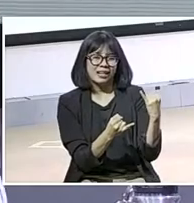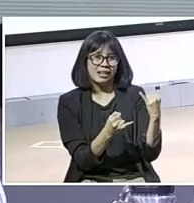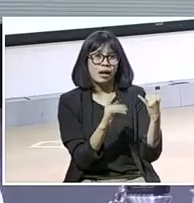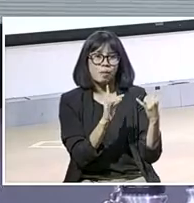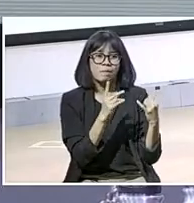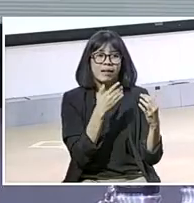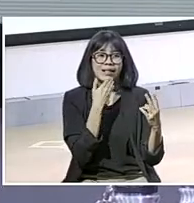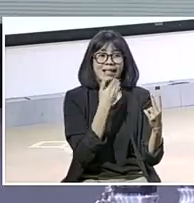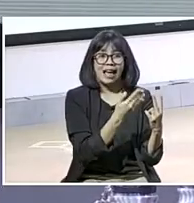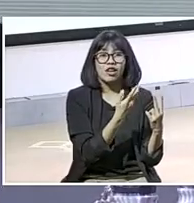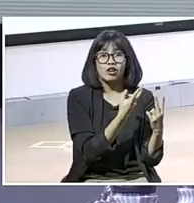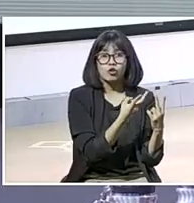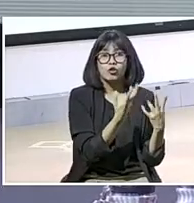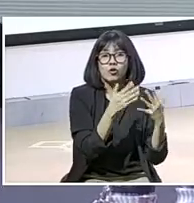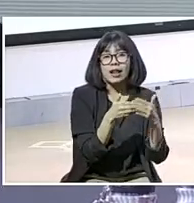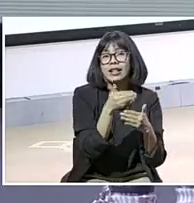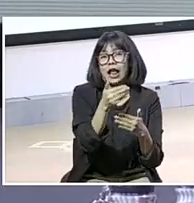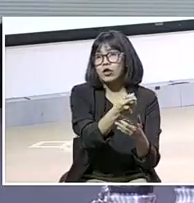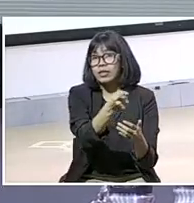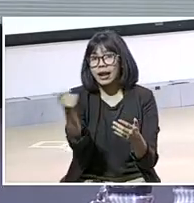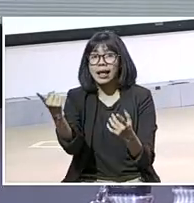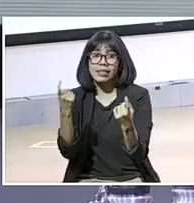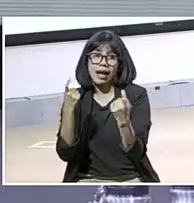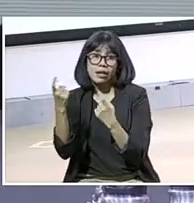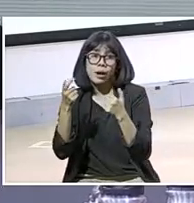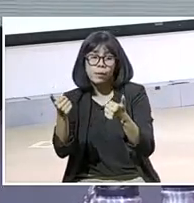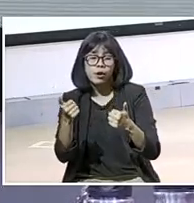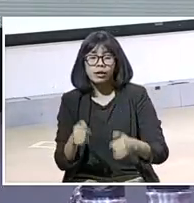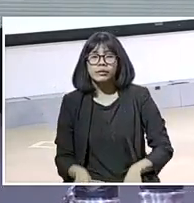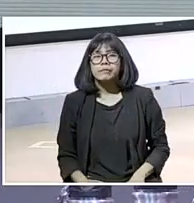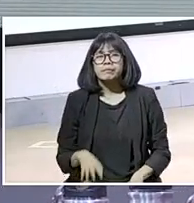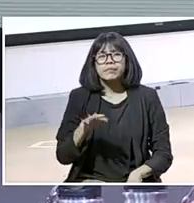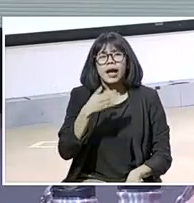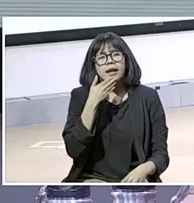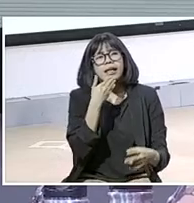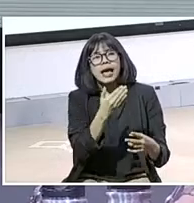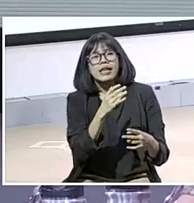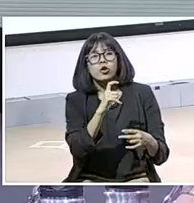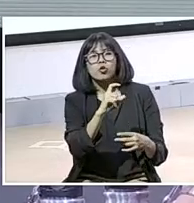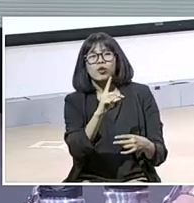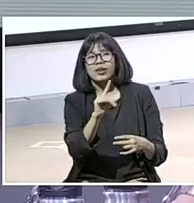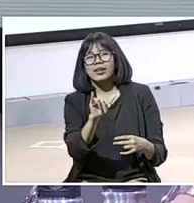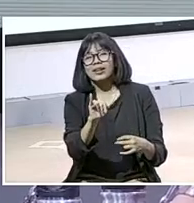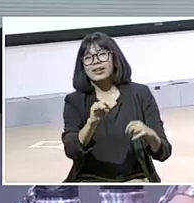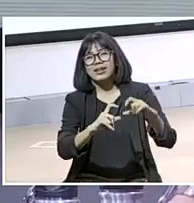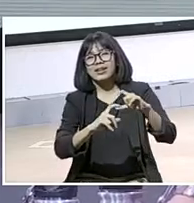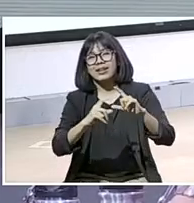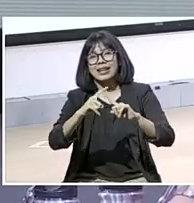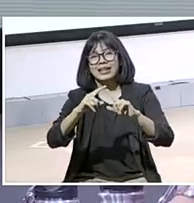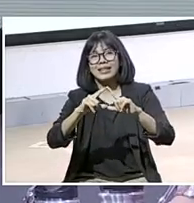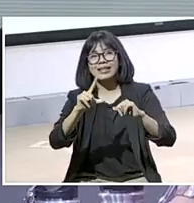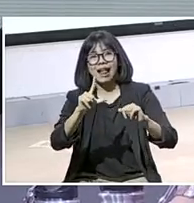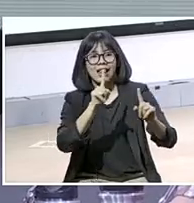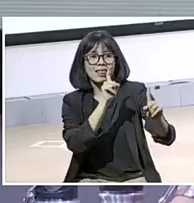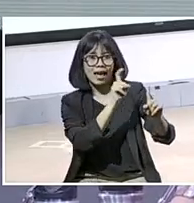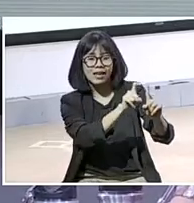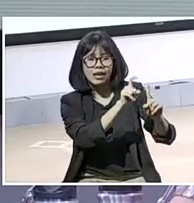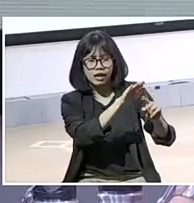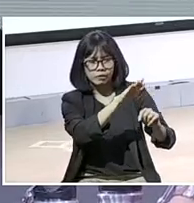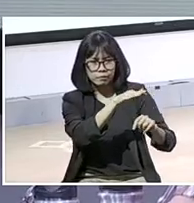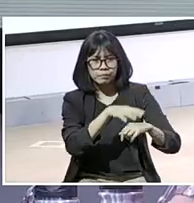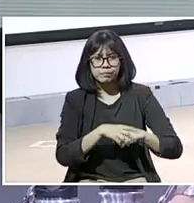chance for the people to ask questions to you. This one's for Crystal. So I want to ask how to overcome